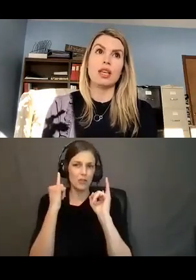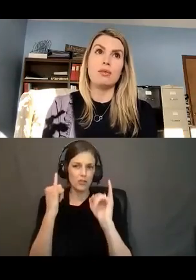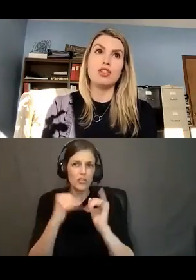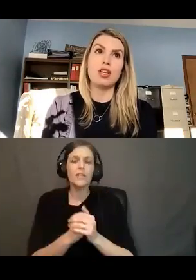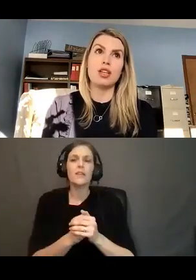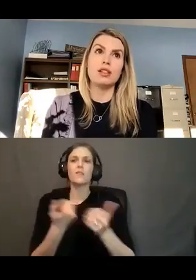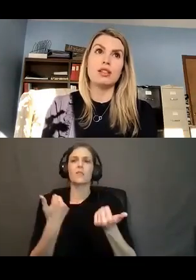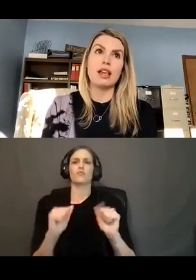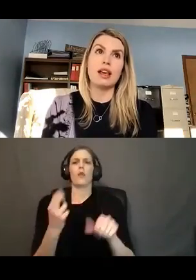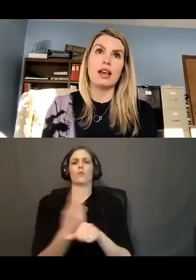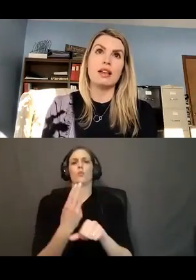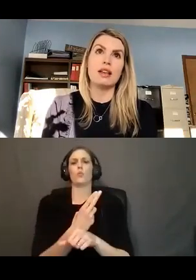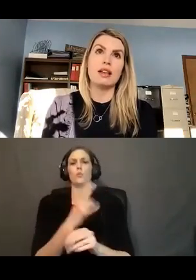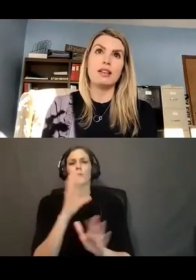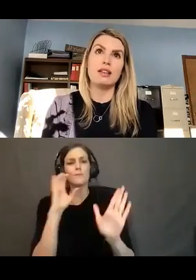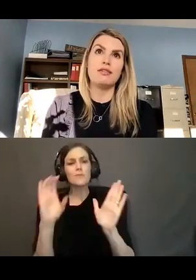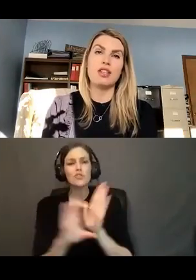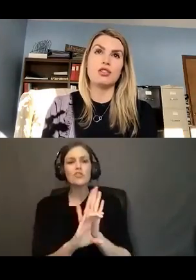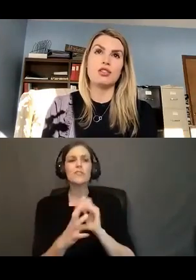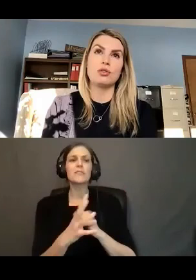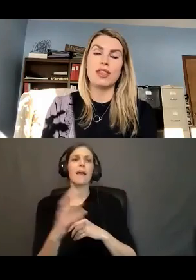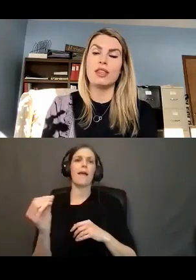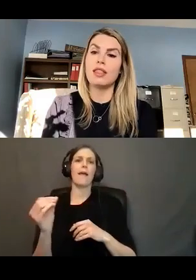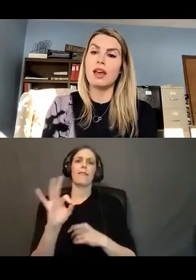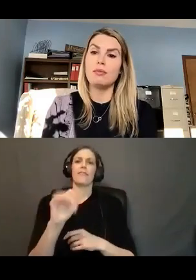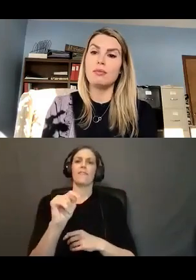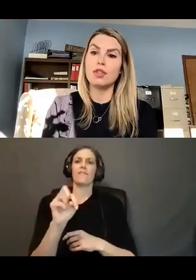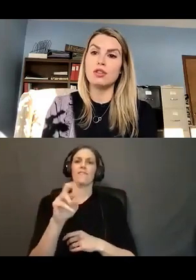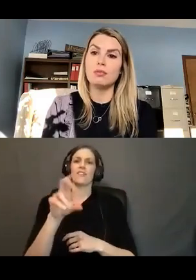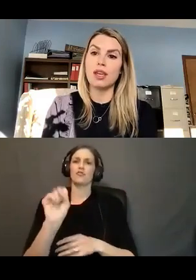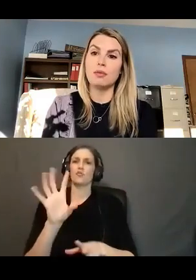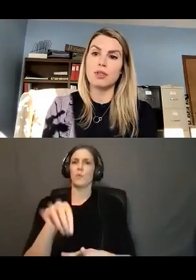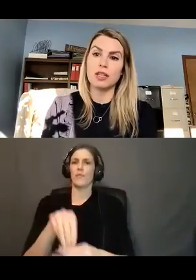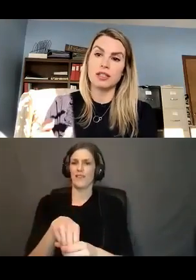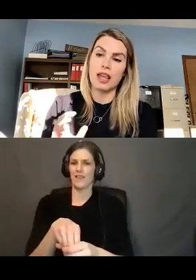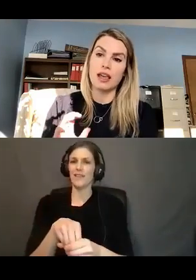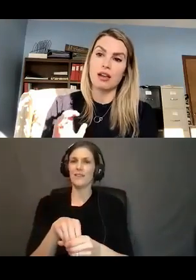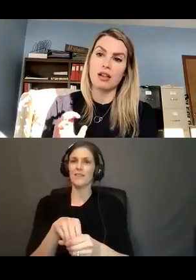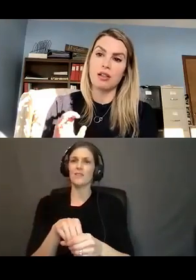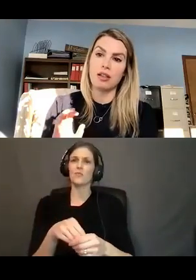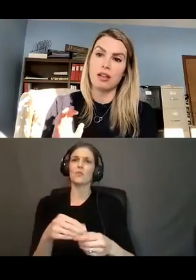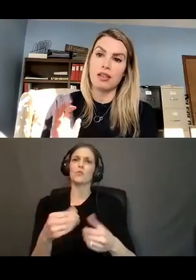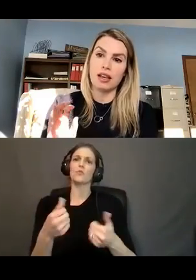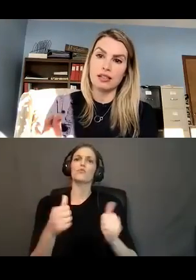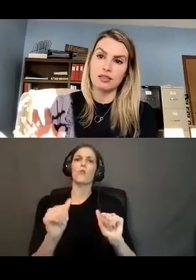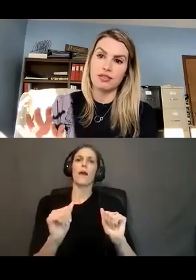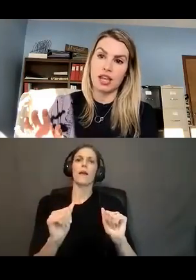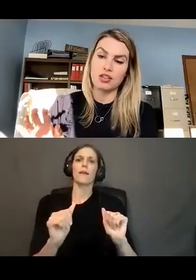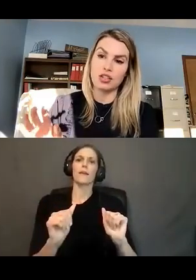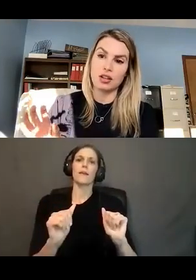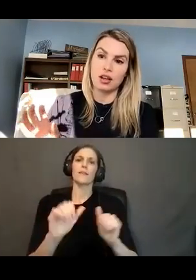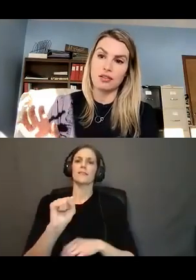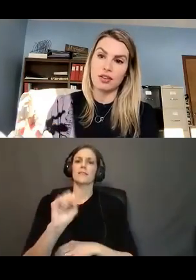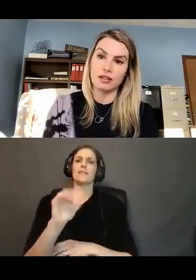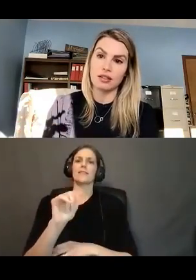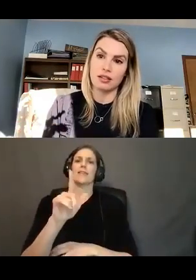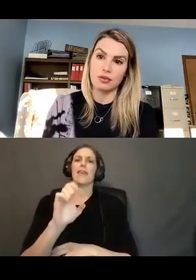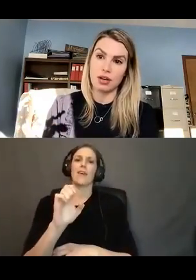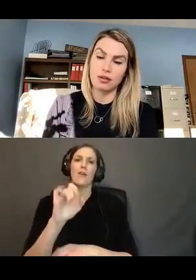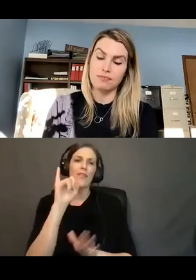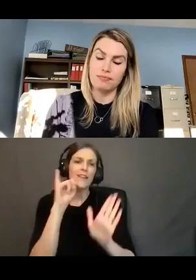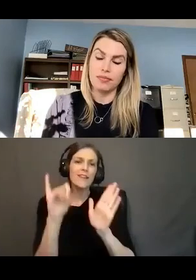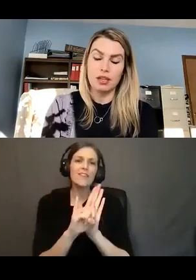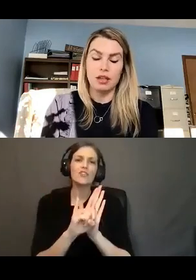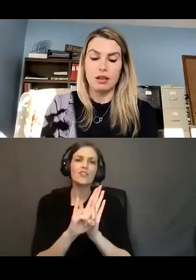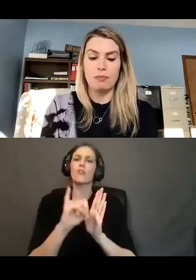use images and the features within them to be able to scale the identification of cognitive